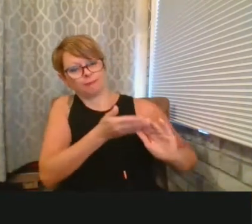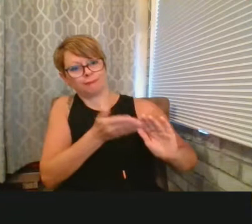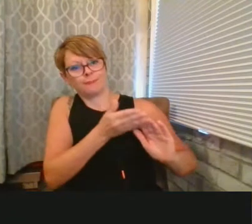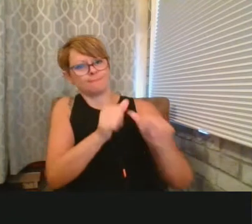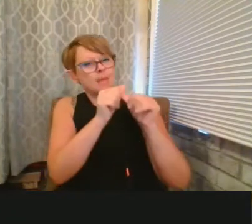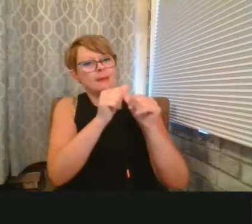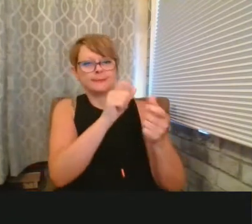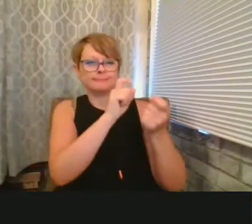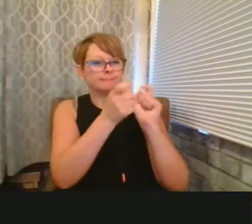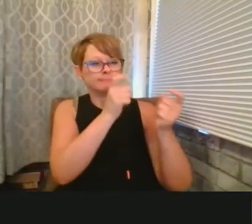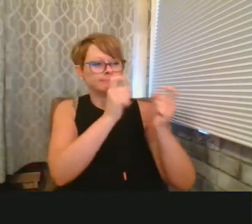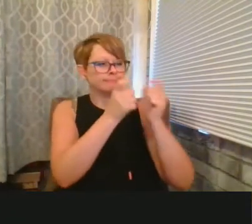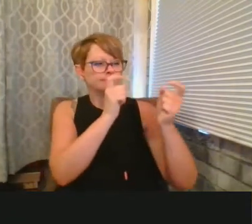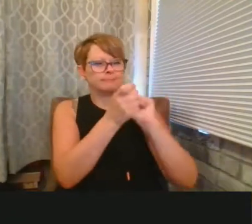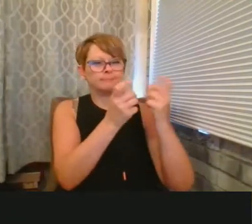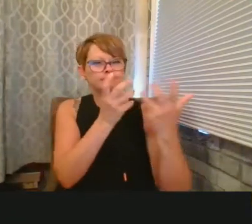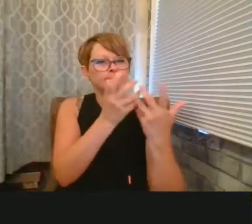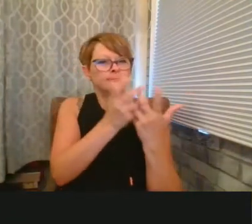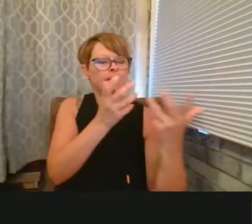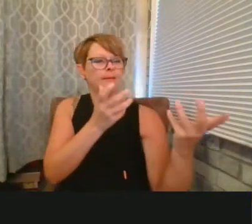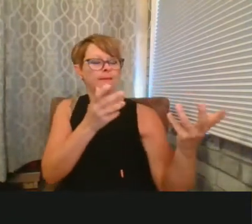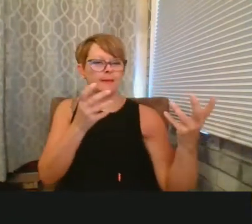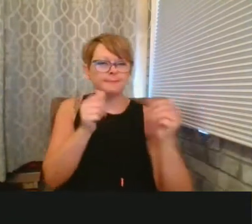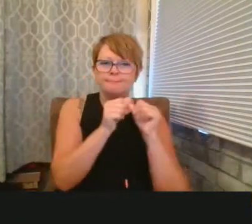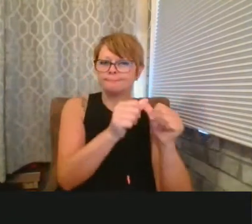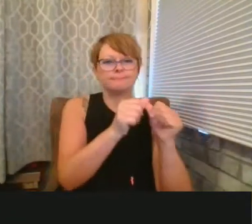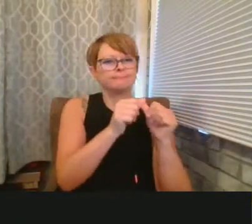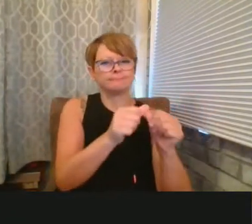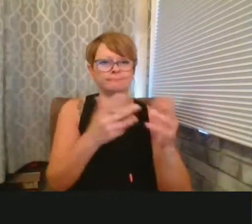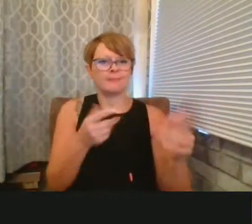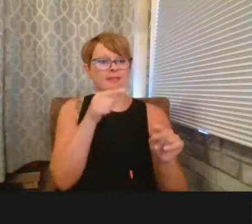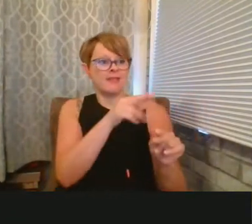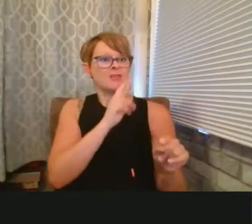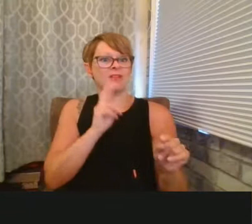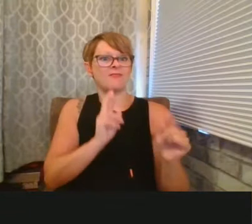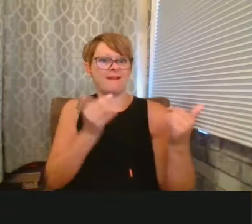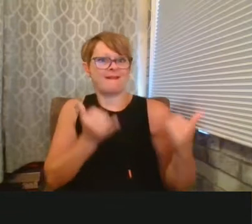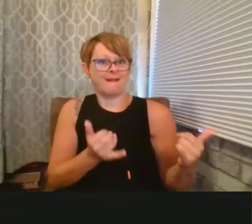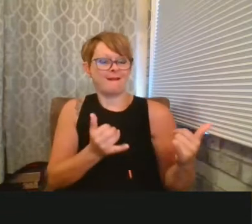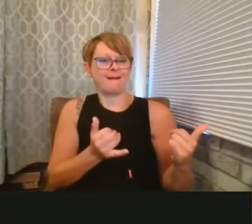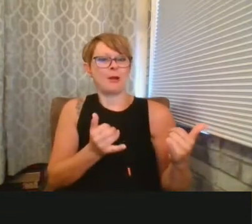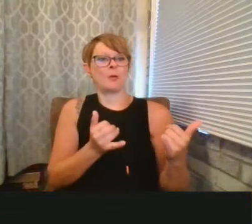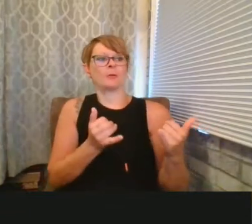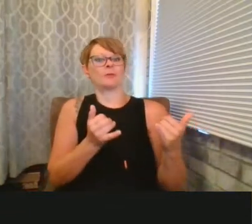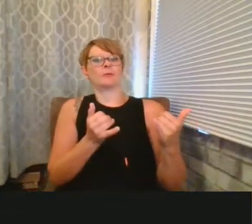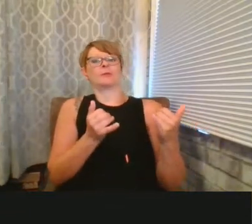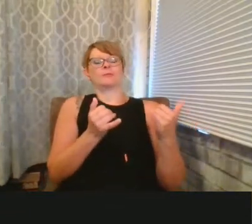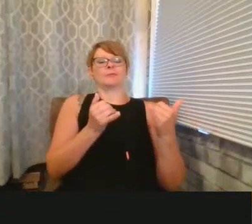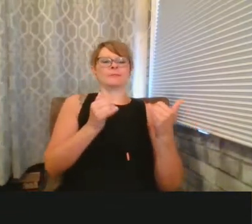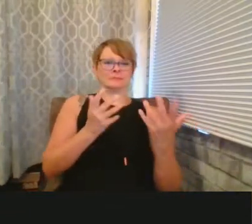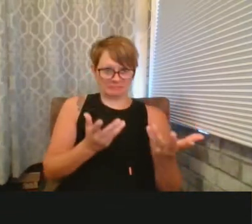evolving, changing. It is a restaurant now. In the future, it might be something completely different, but that's the